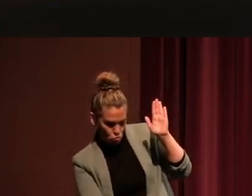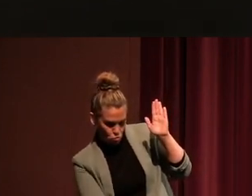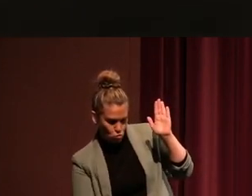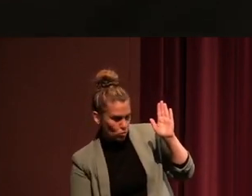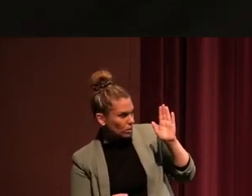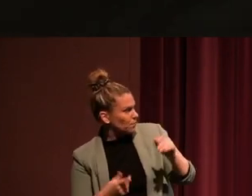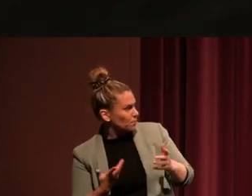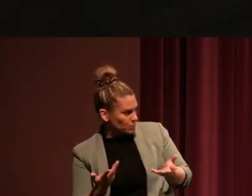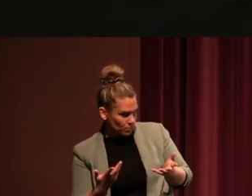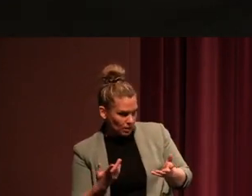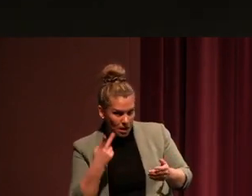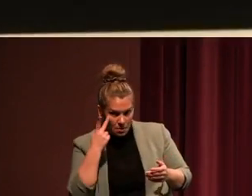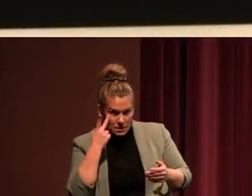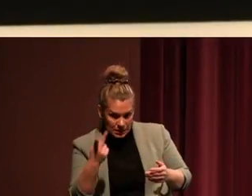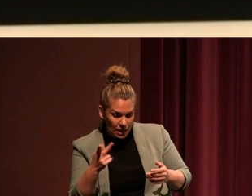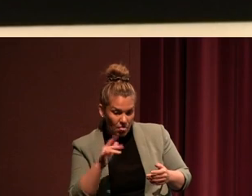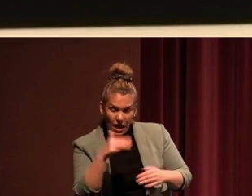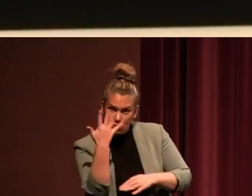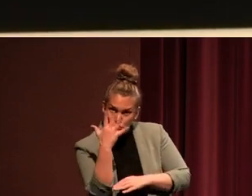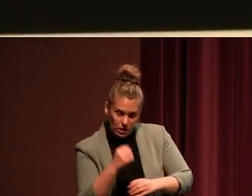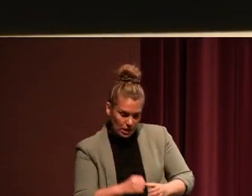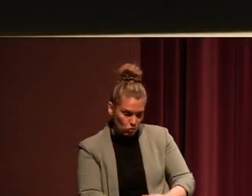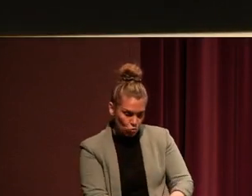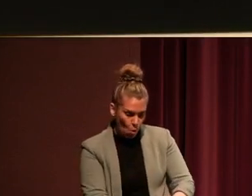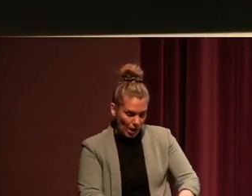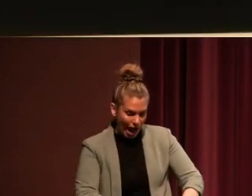growing outwards.